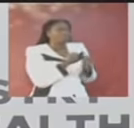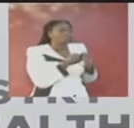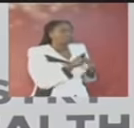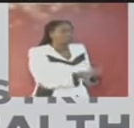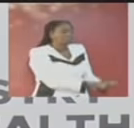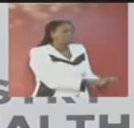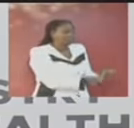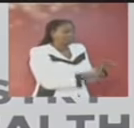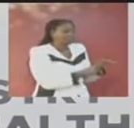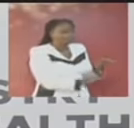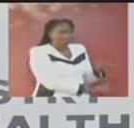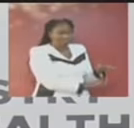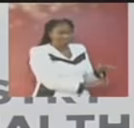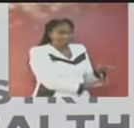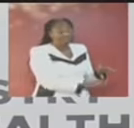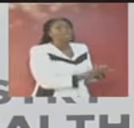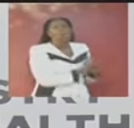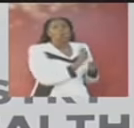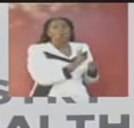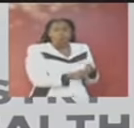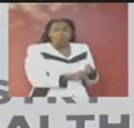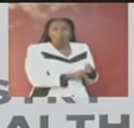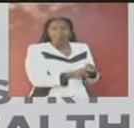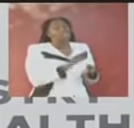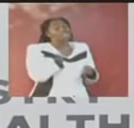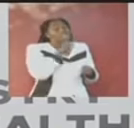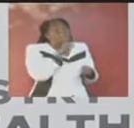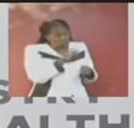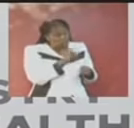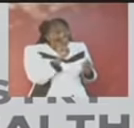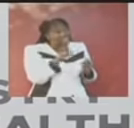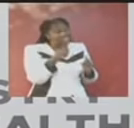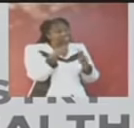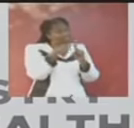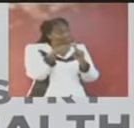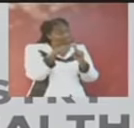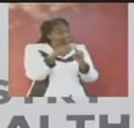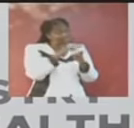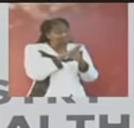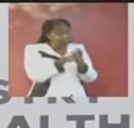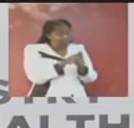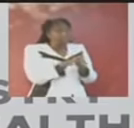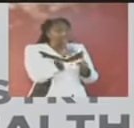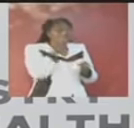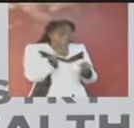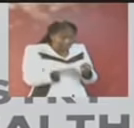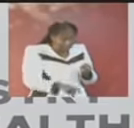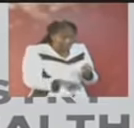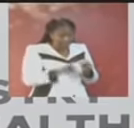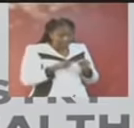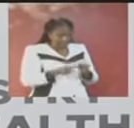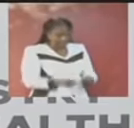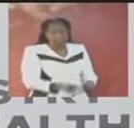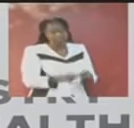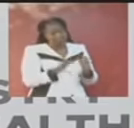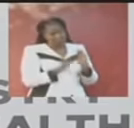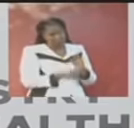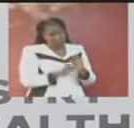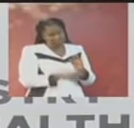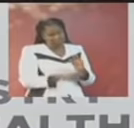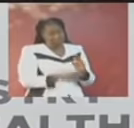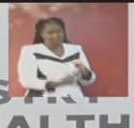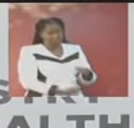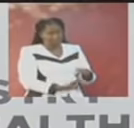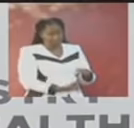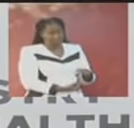one of the additional facilities will be a correctional facility in Tobago for prisoners. As you would